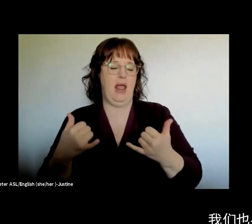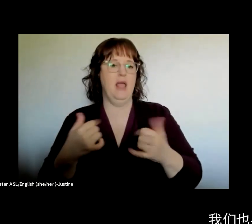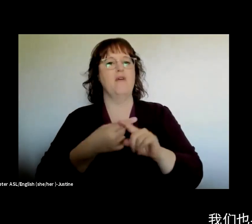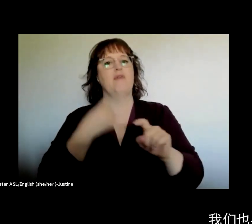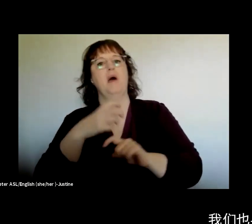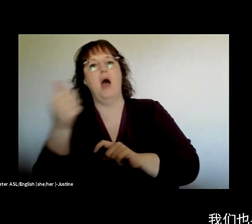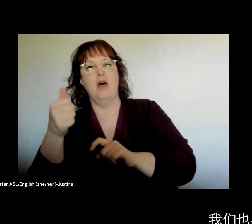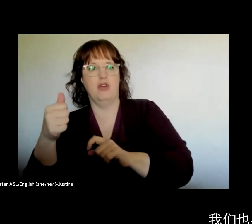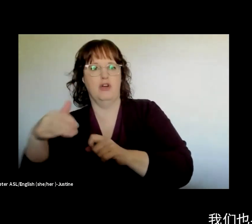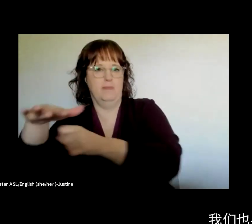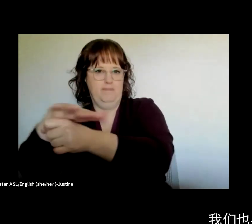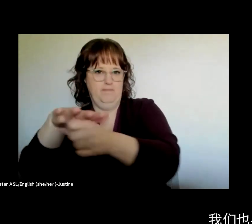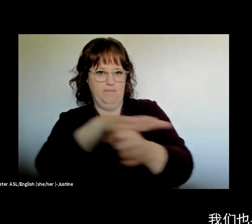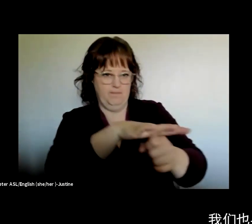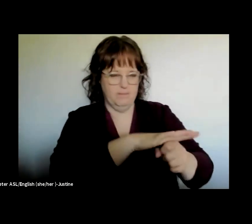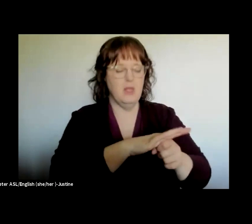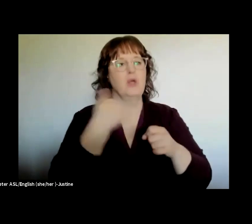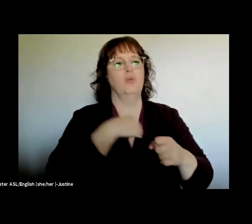in honoring and recognizing those as well.